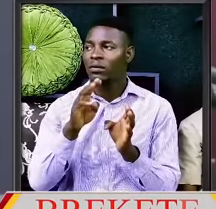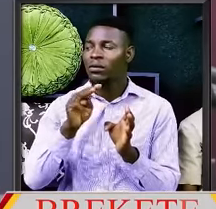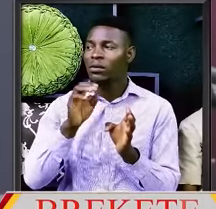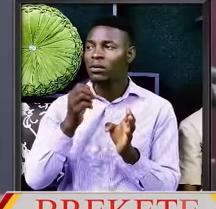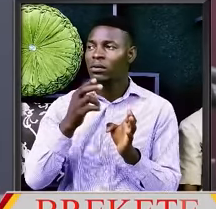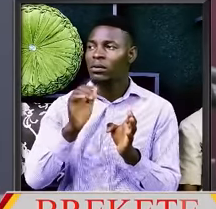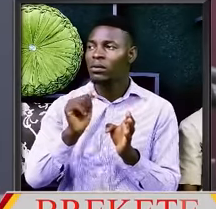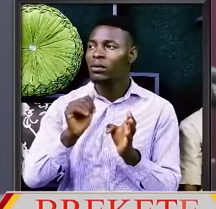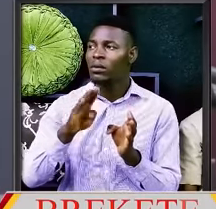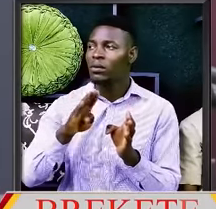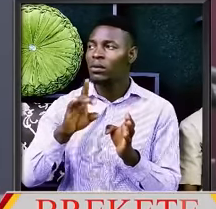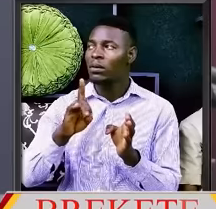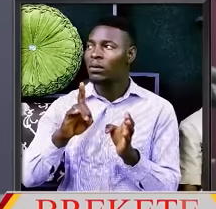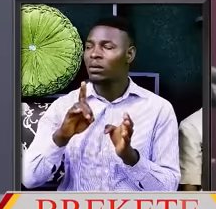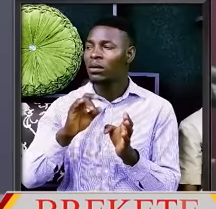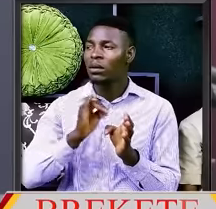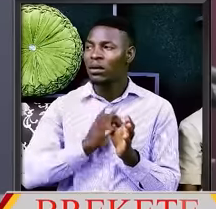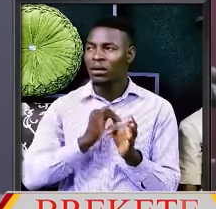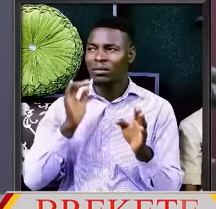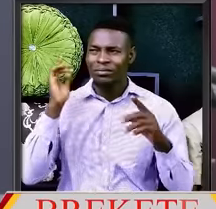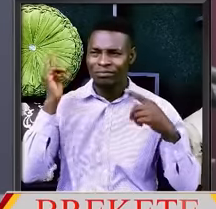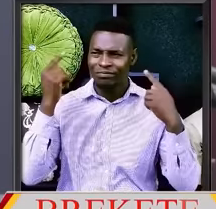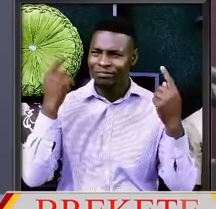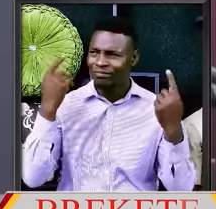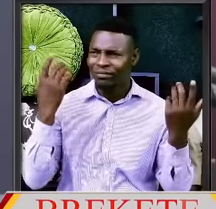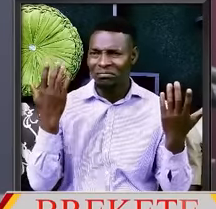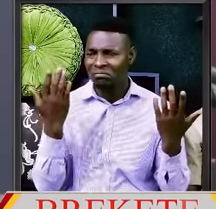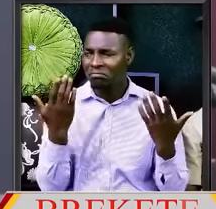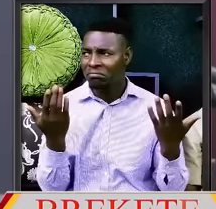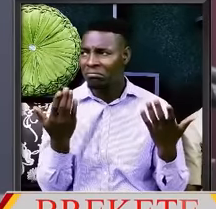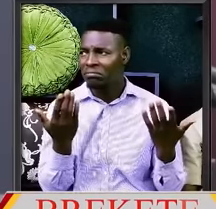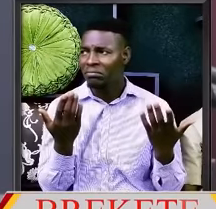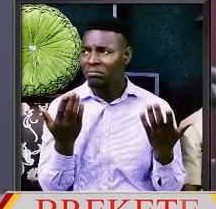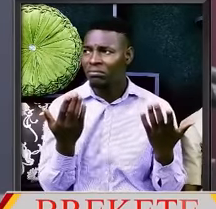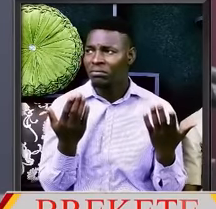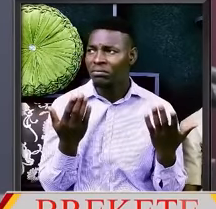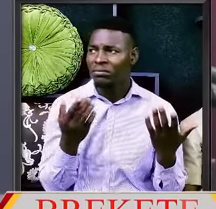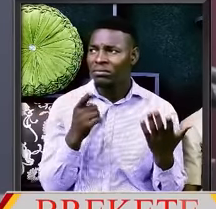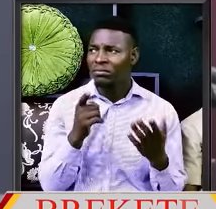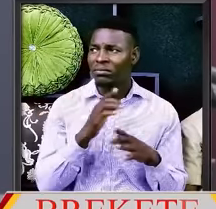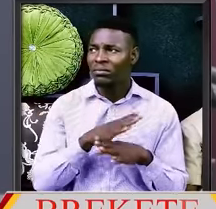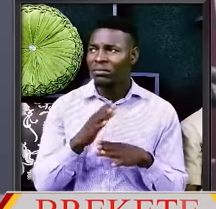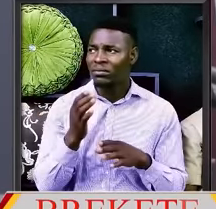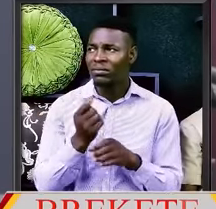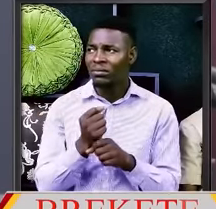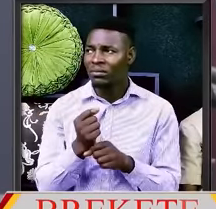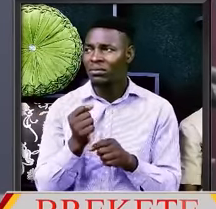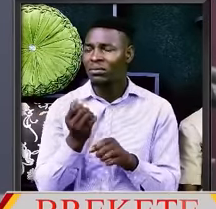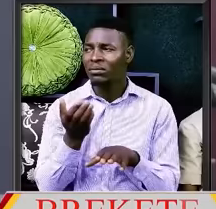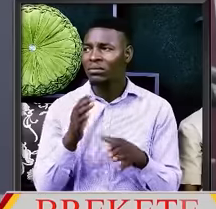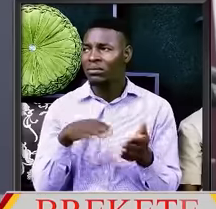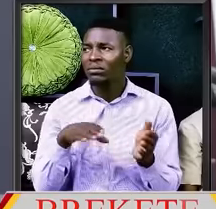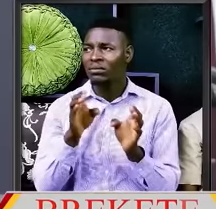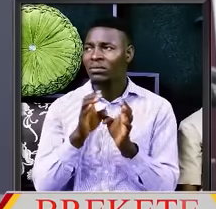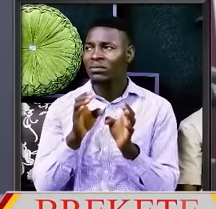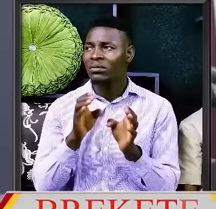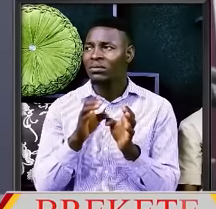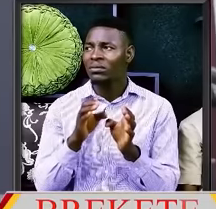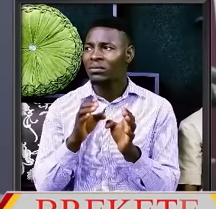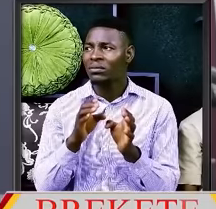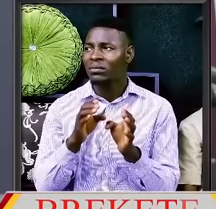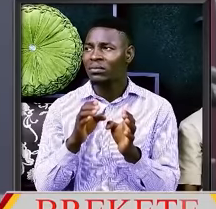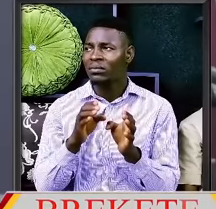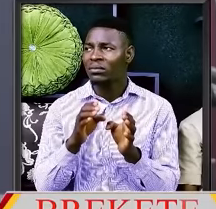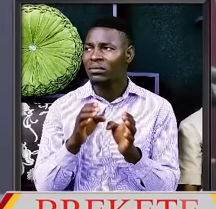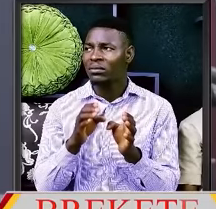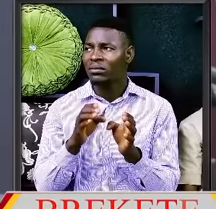how did she do if this person has just died and they don't have a cause of death? How would she have gotten a death certificate?